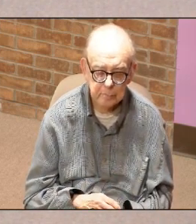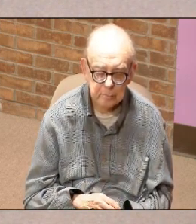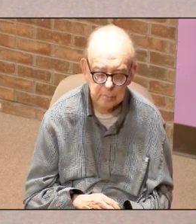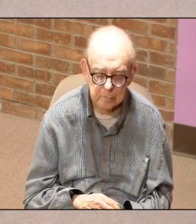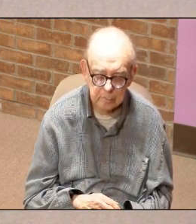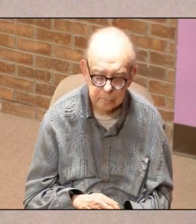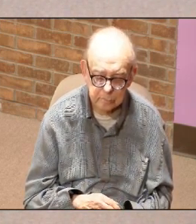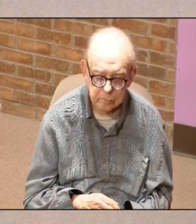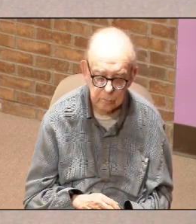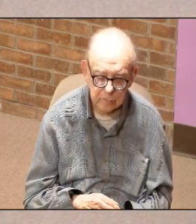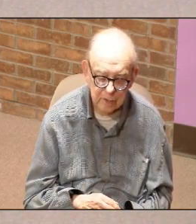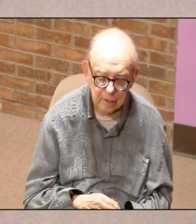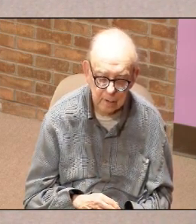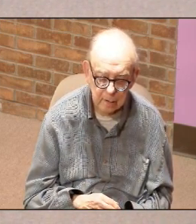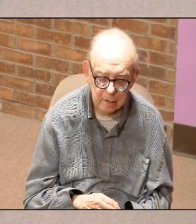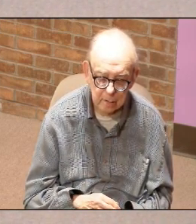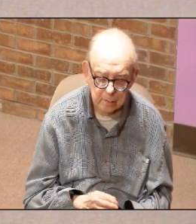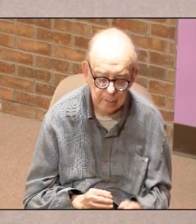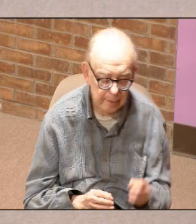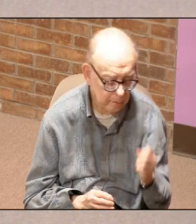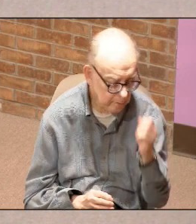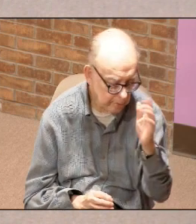Father, Father.